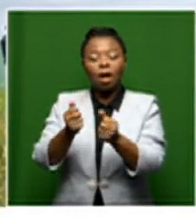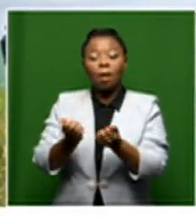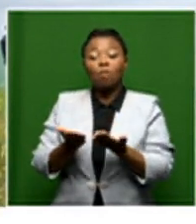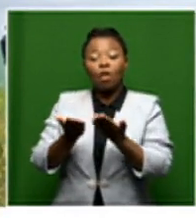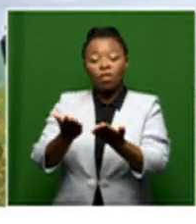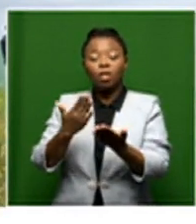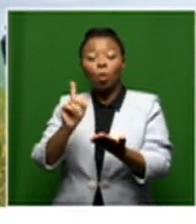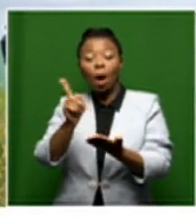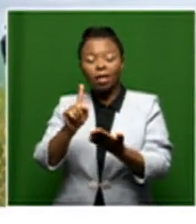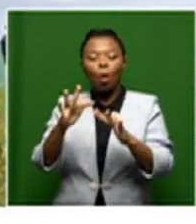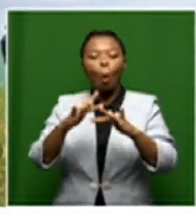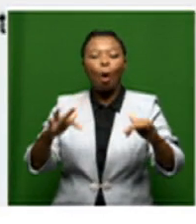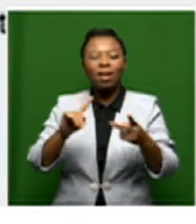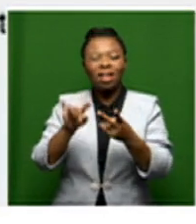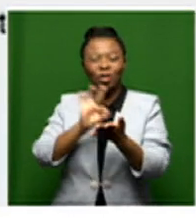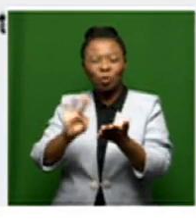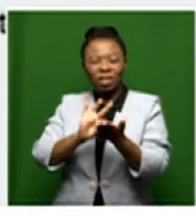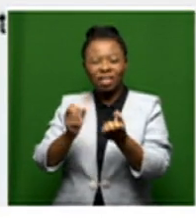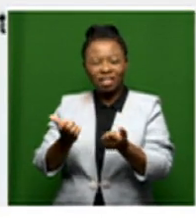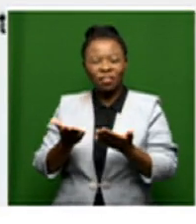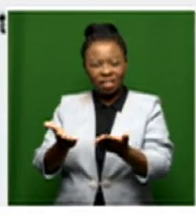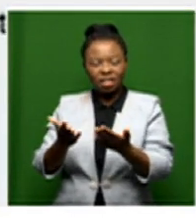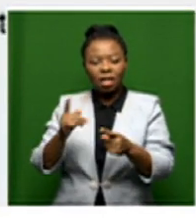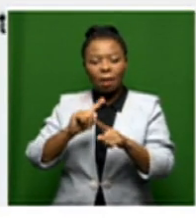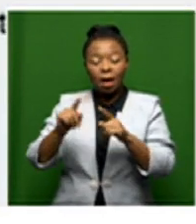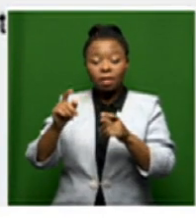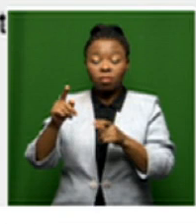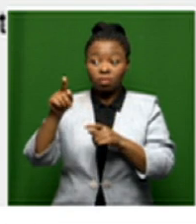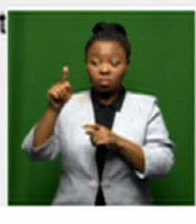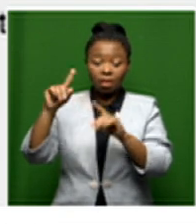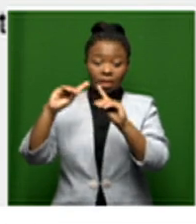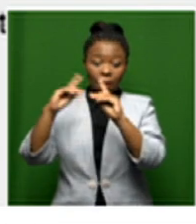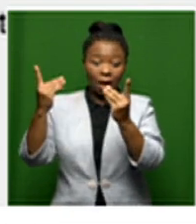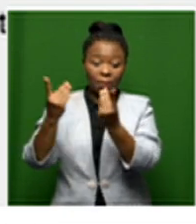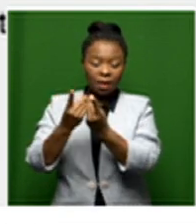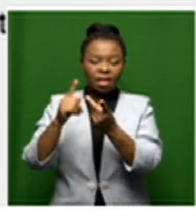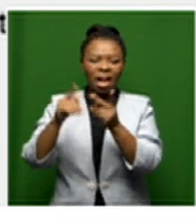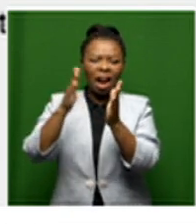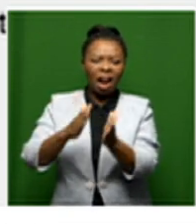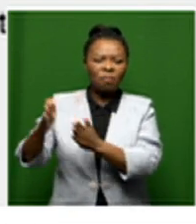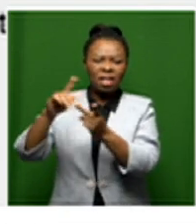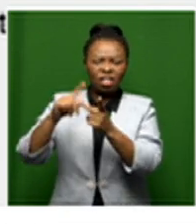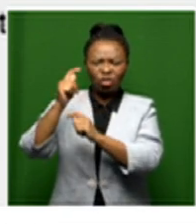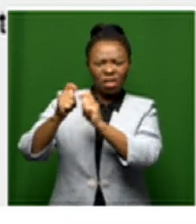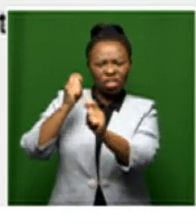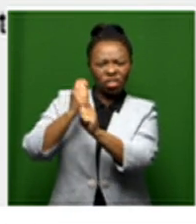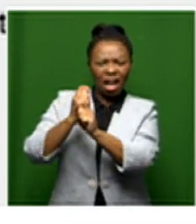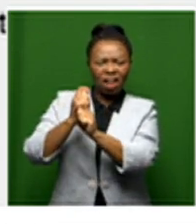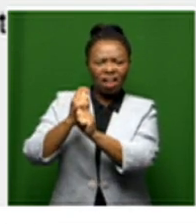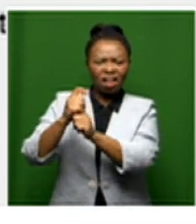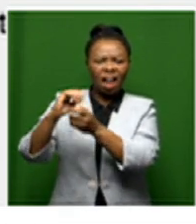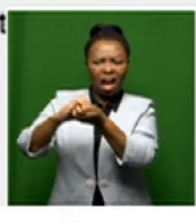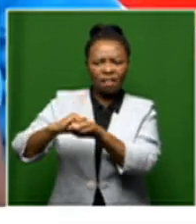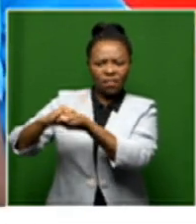and sewerage services. The Provincial Department of Cooperative Governance and Traditional Affairs